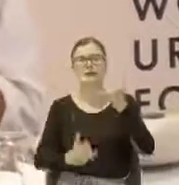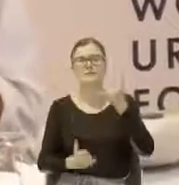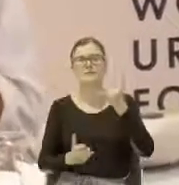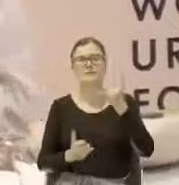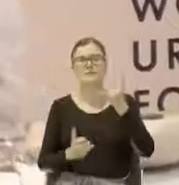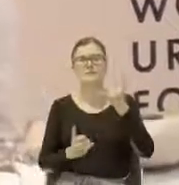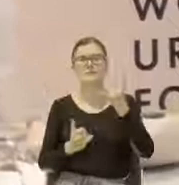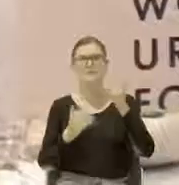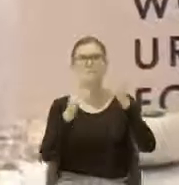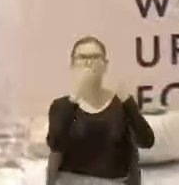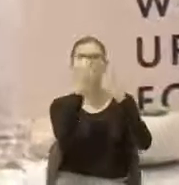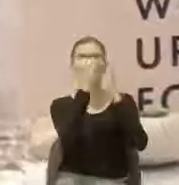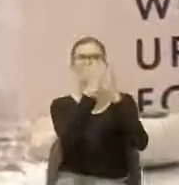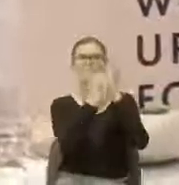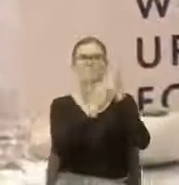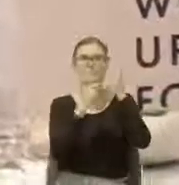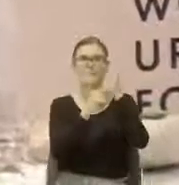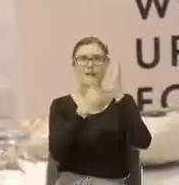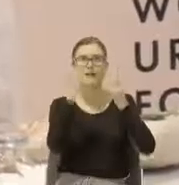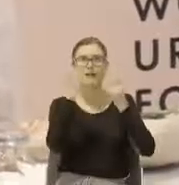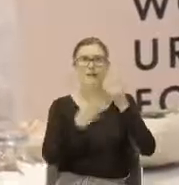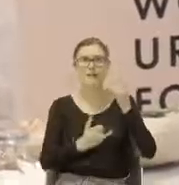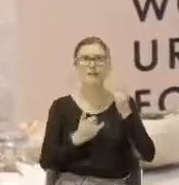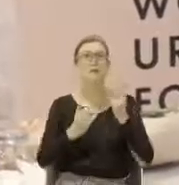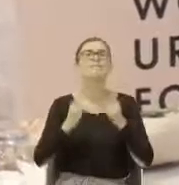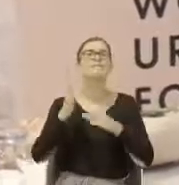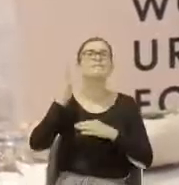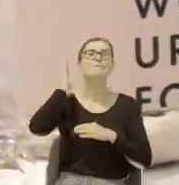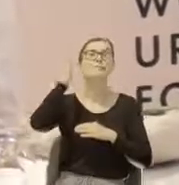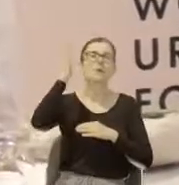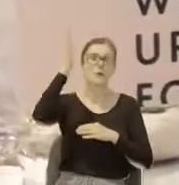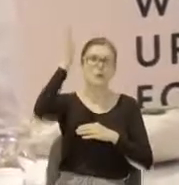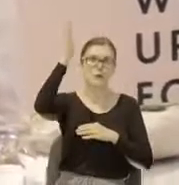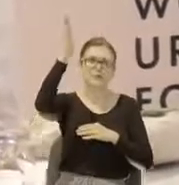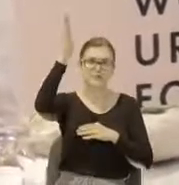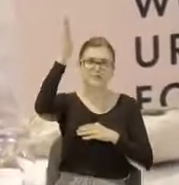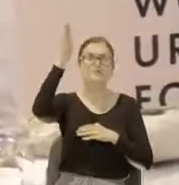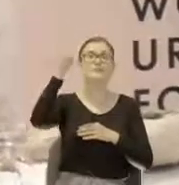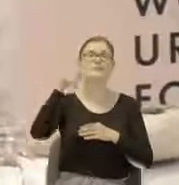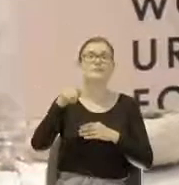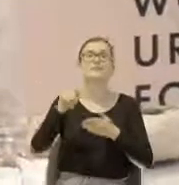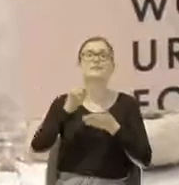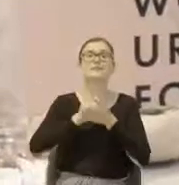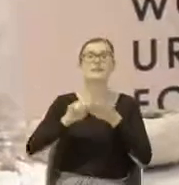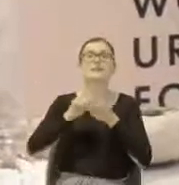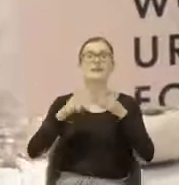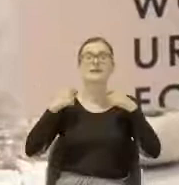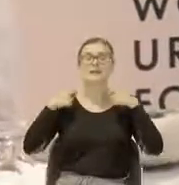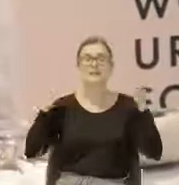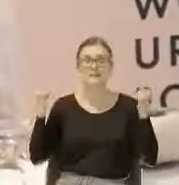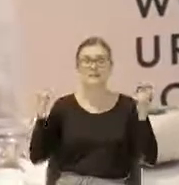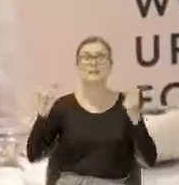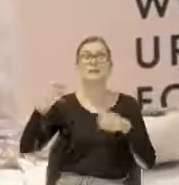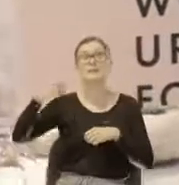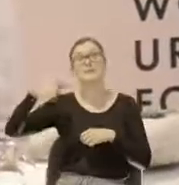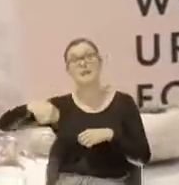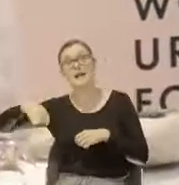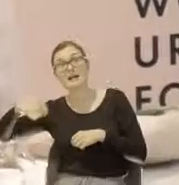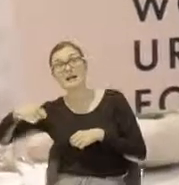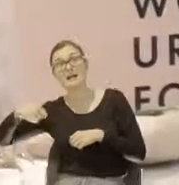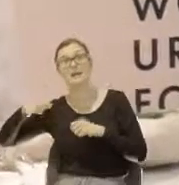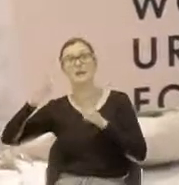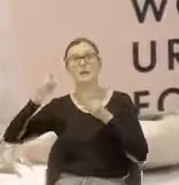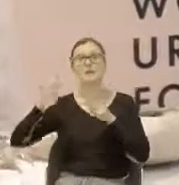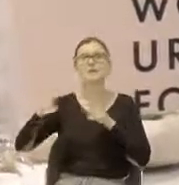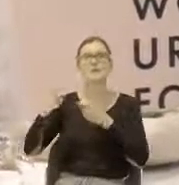The Secretary General and the President of the General Assembly have entered into consultations to establish the Summit of the